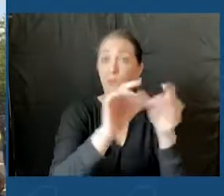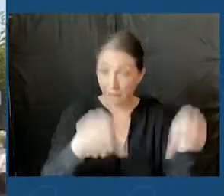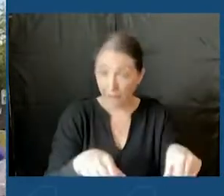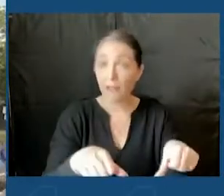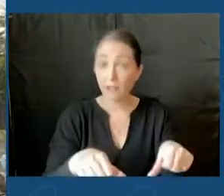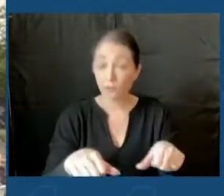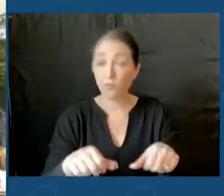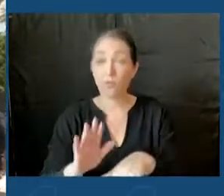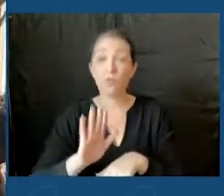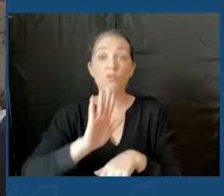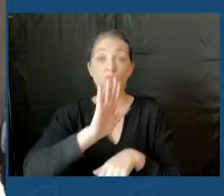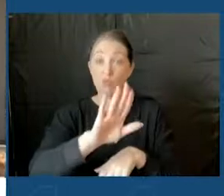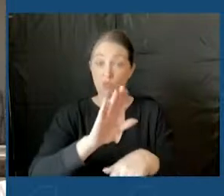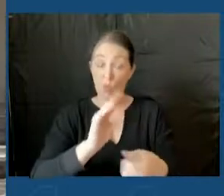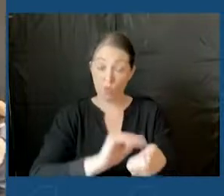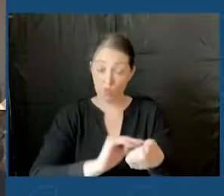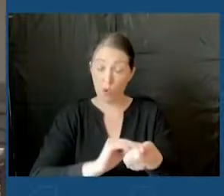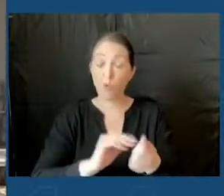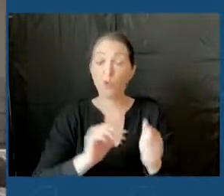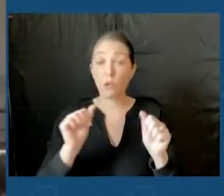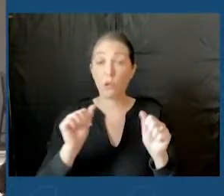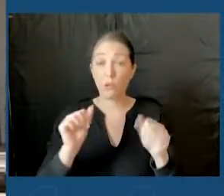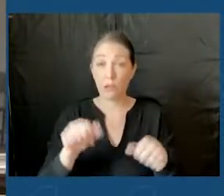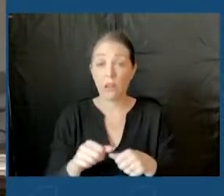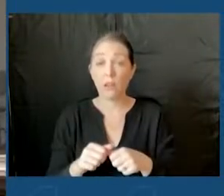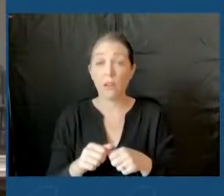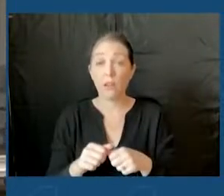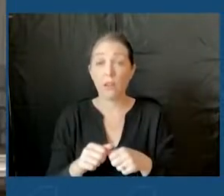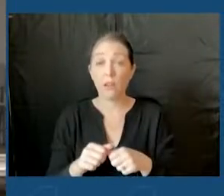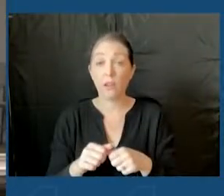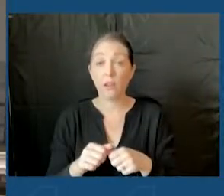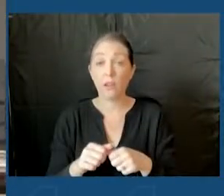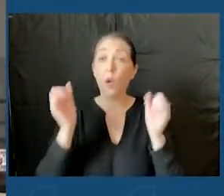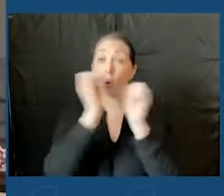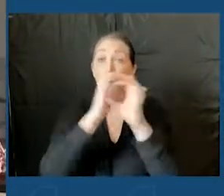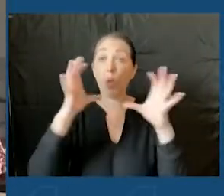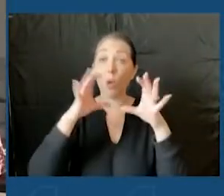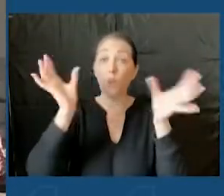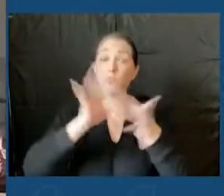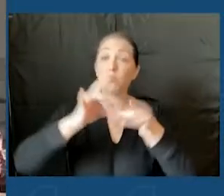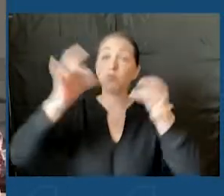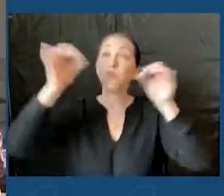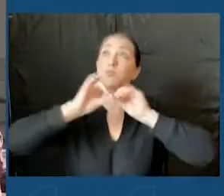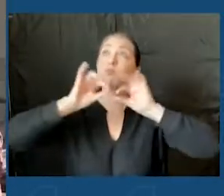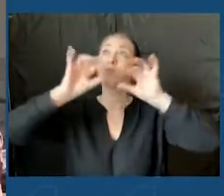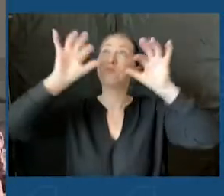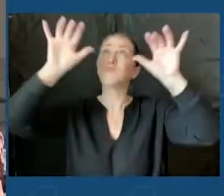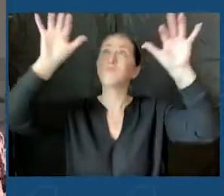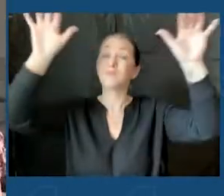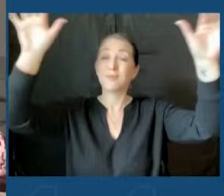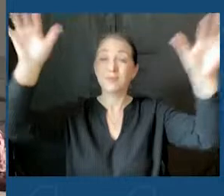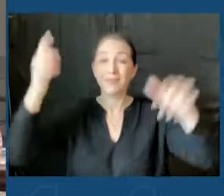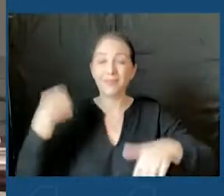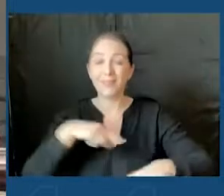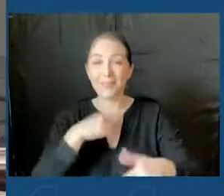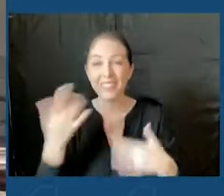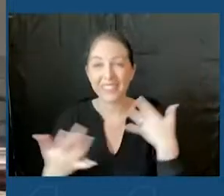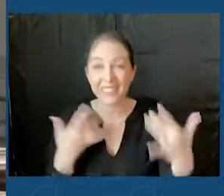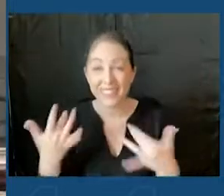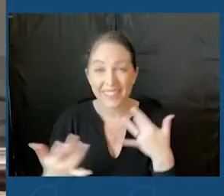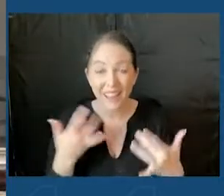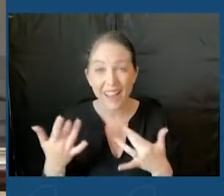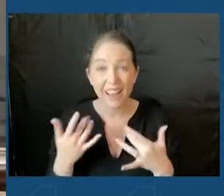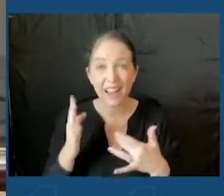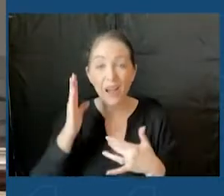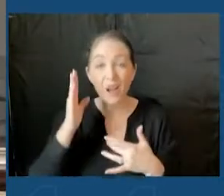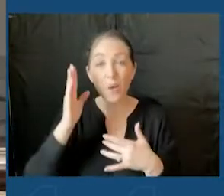health provider. And we're about to do the release of the balloons, and we're so excited about this time. But we're going to start